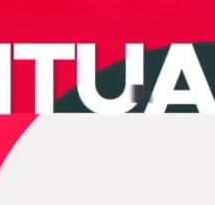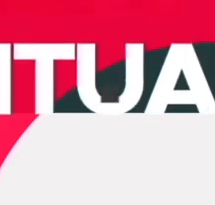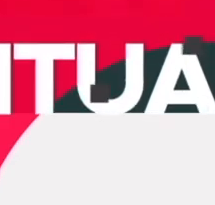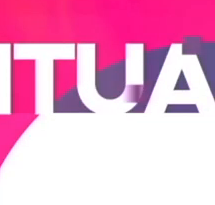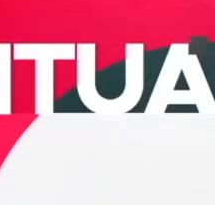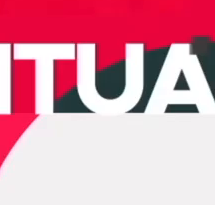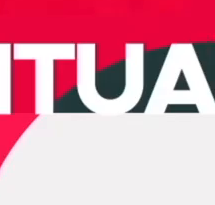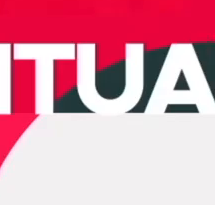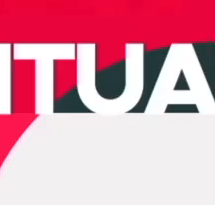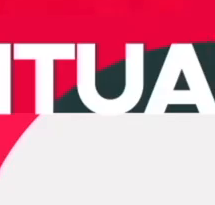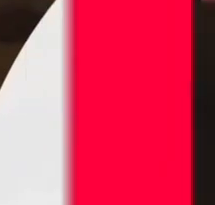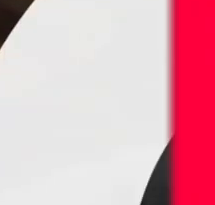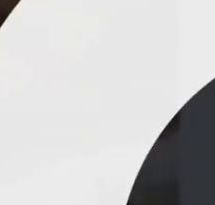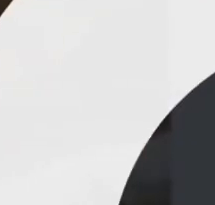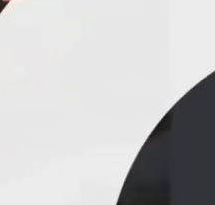so